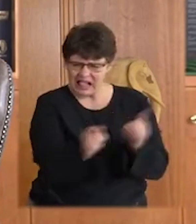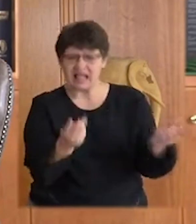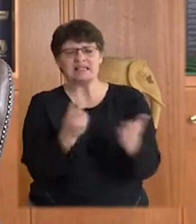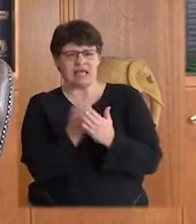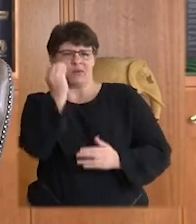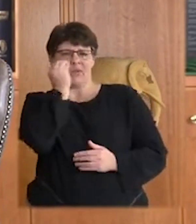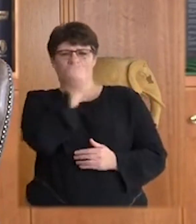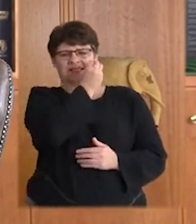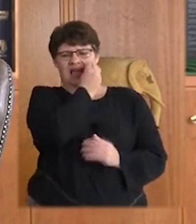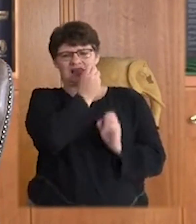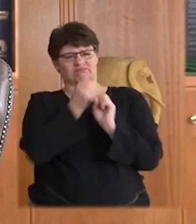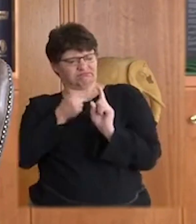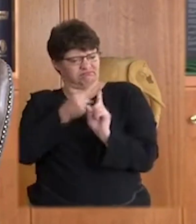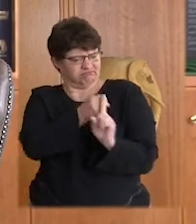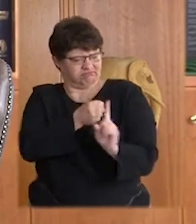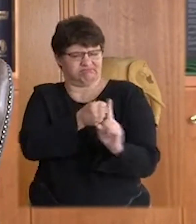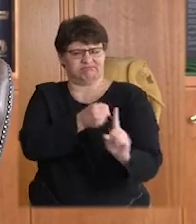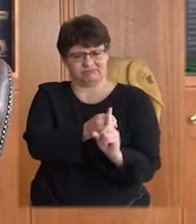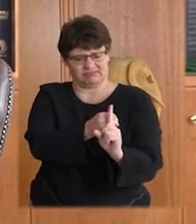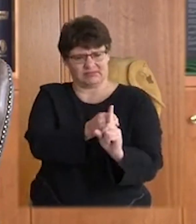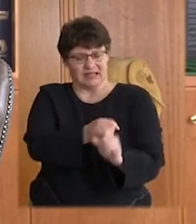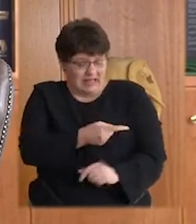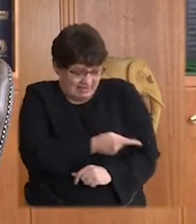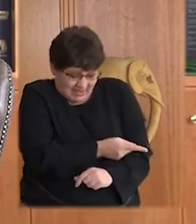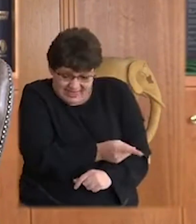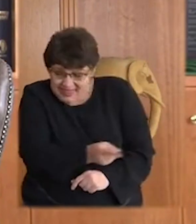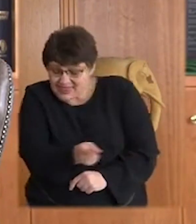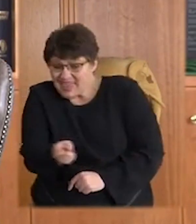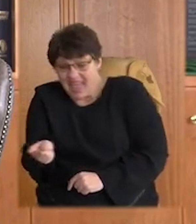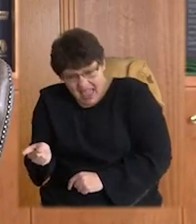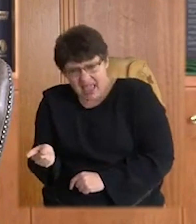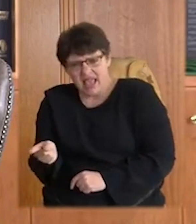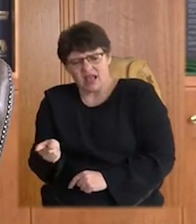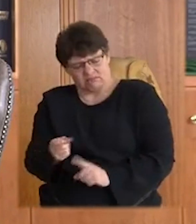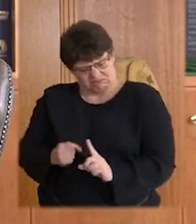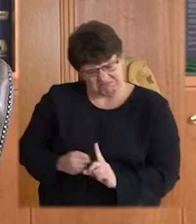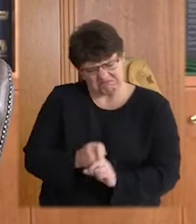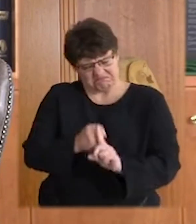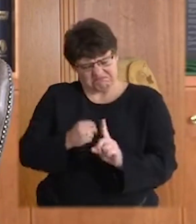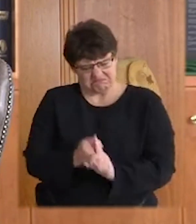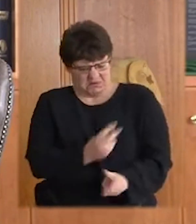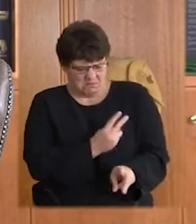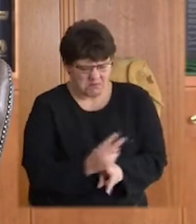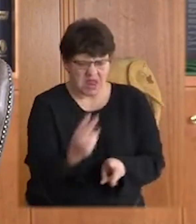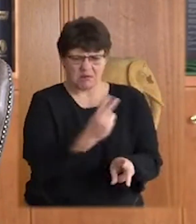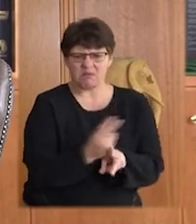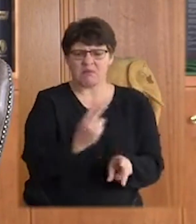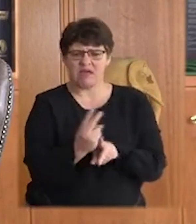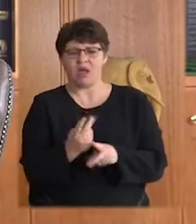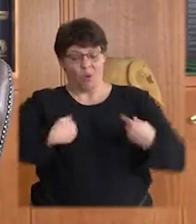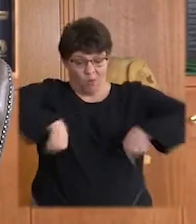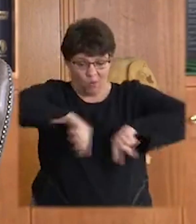They watered the tree of liberty so we could enjoy its fruit and stand under its shade